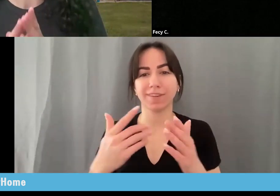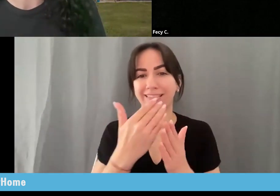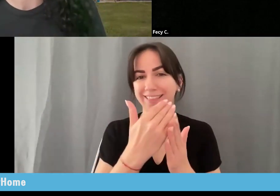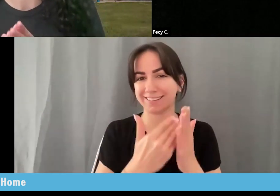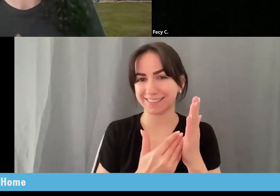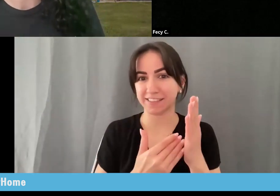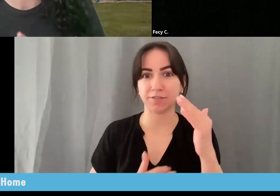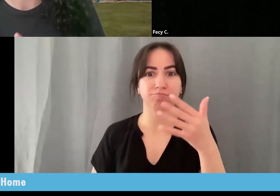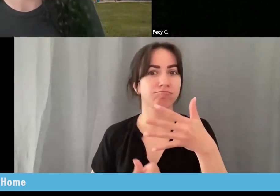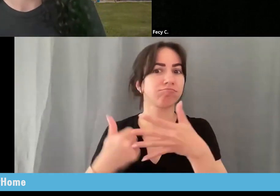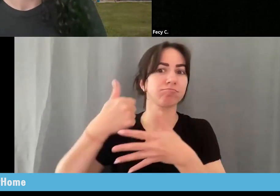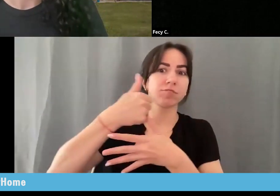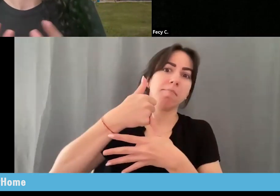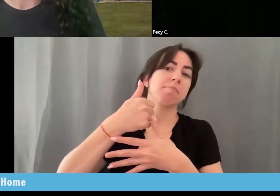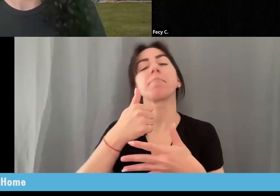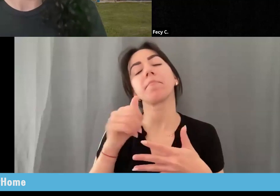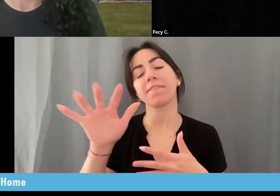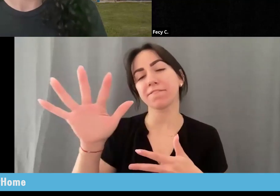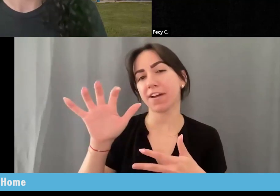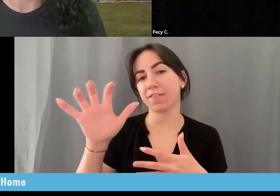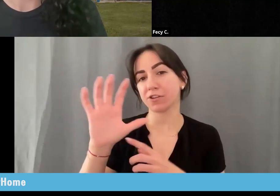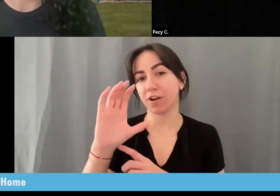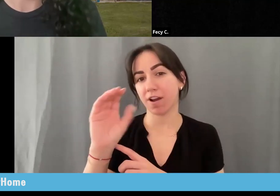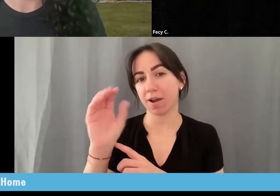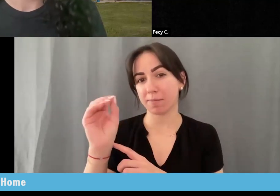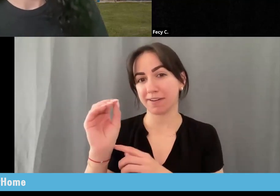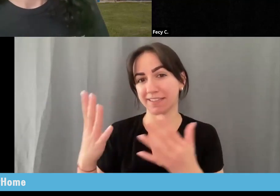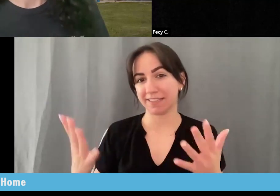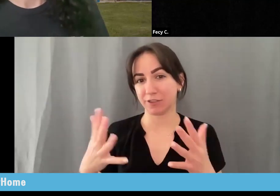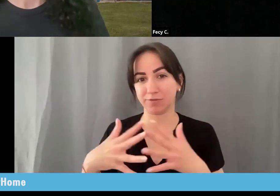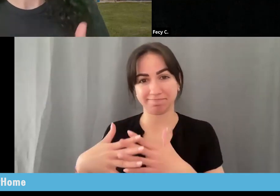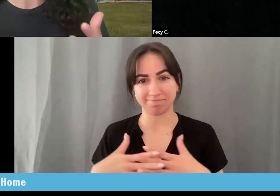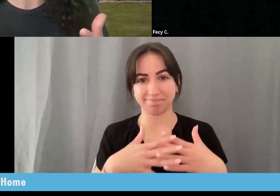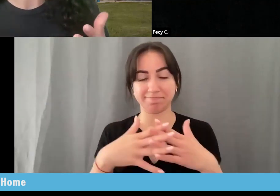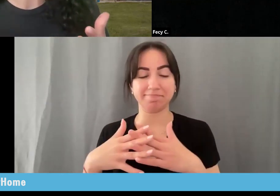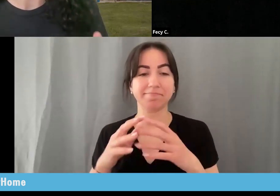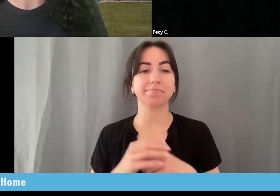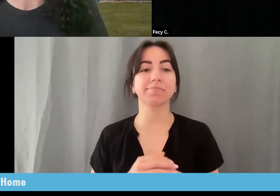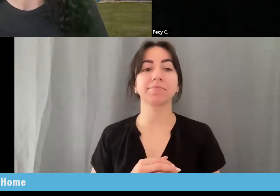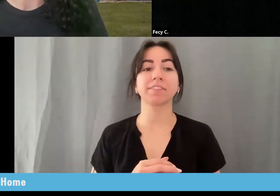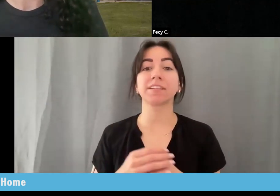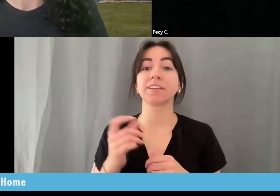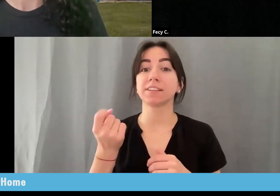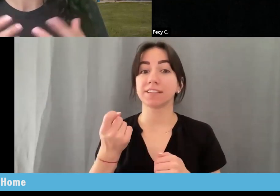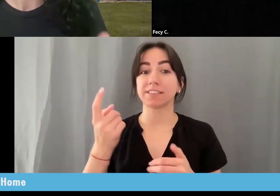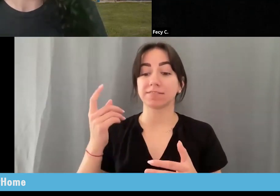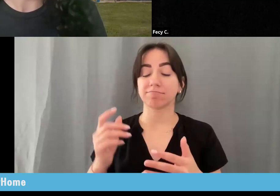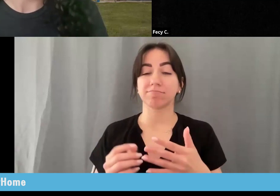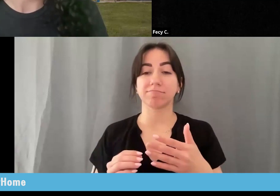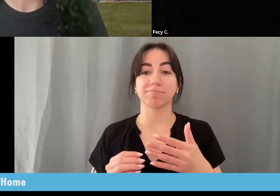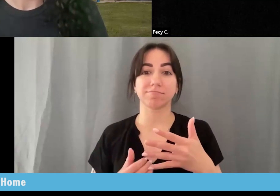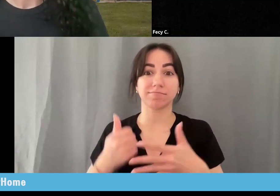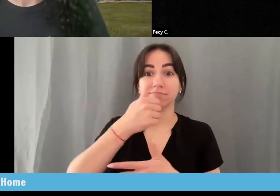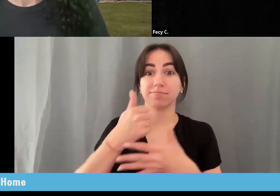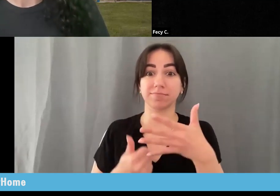top 500 companies in the US. And it's top 500 by